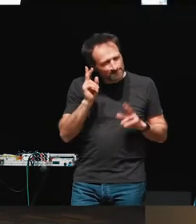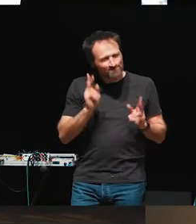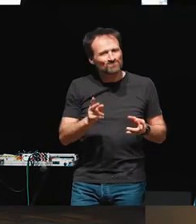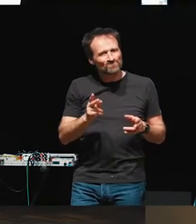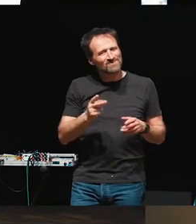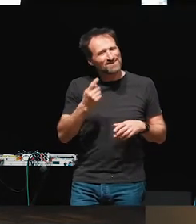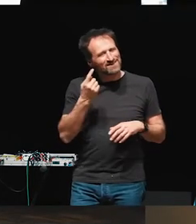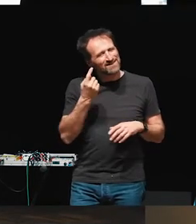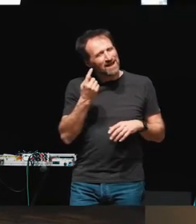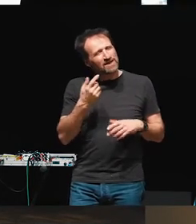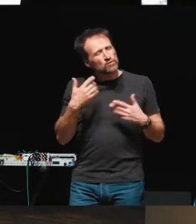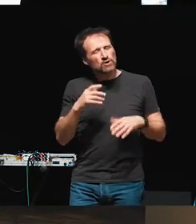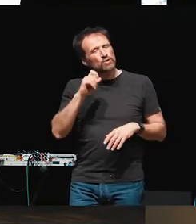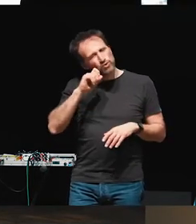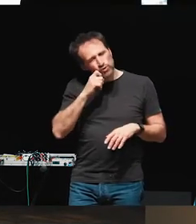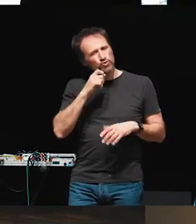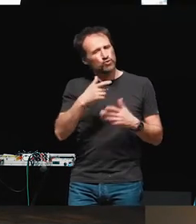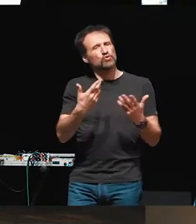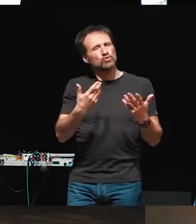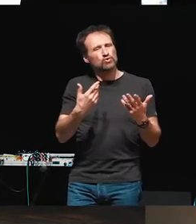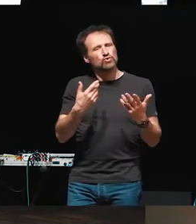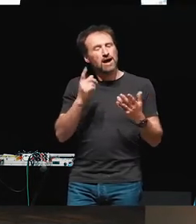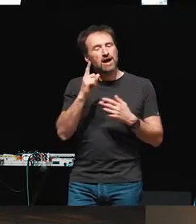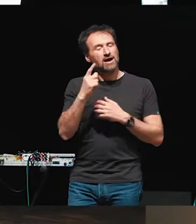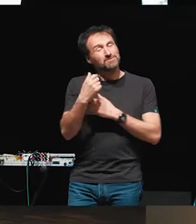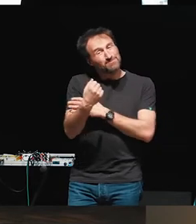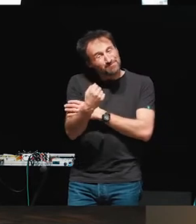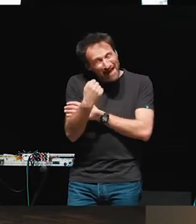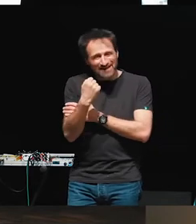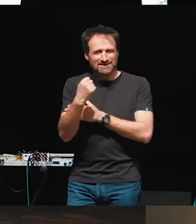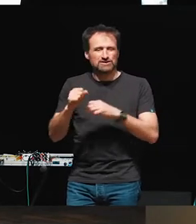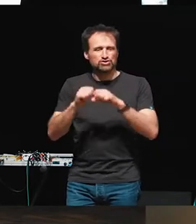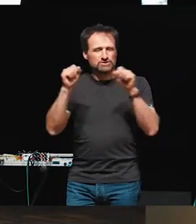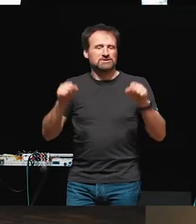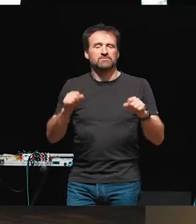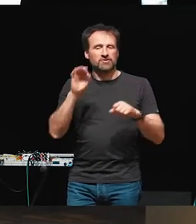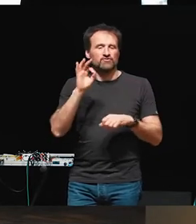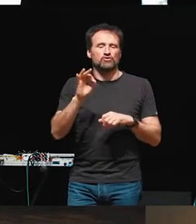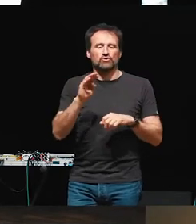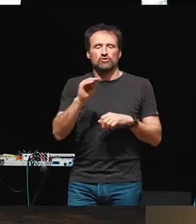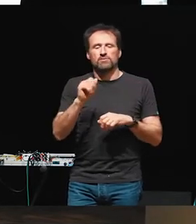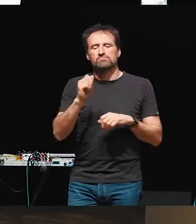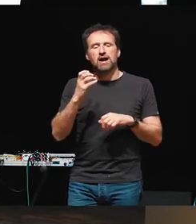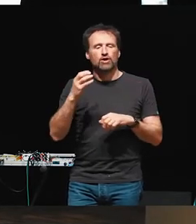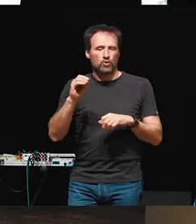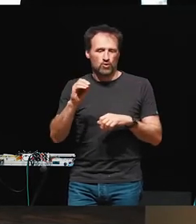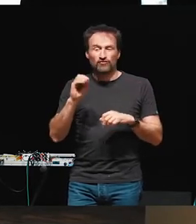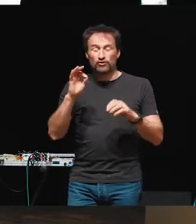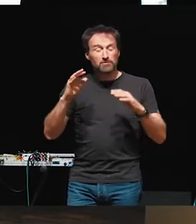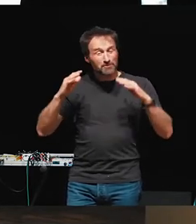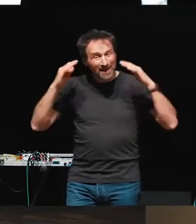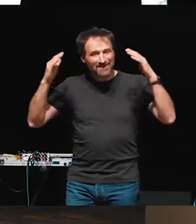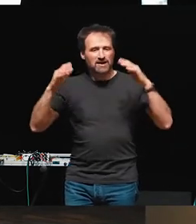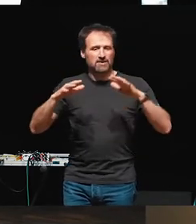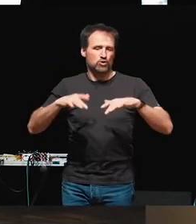core things that back a very powerful system of macros, of metaprogramming. So we can use this